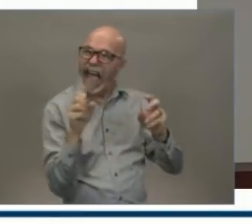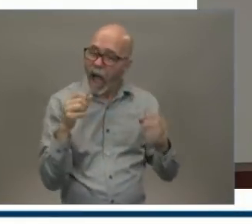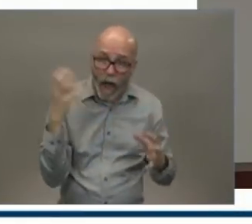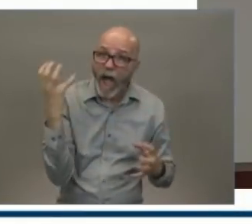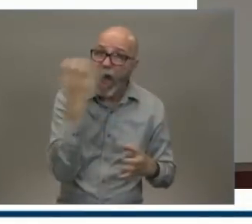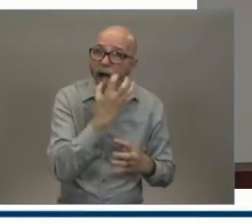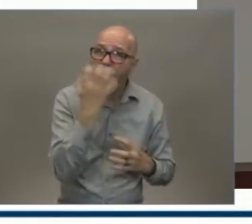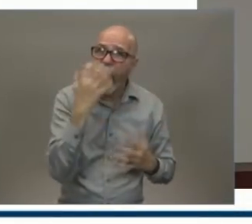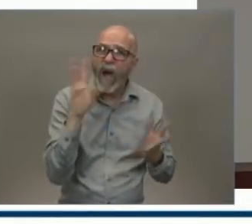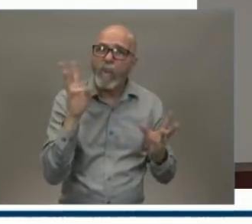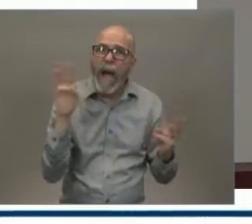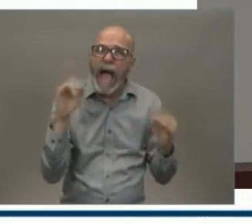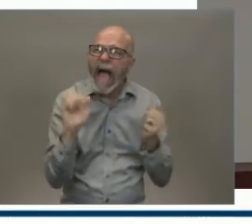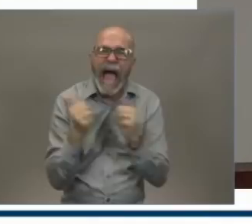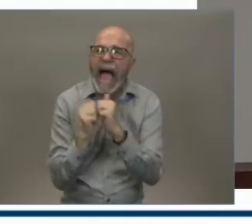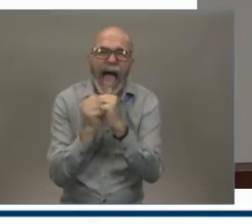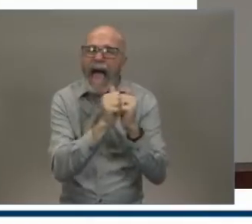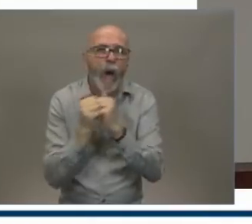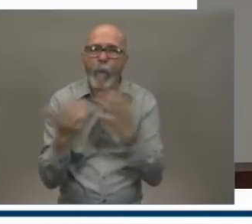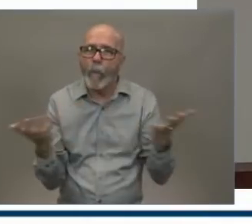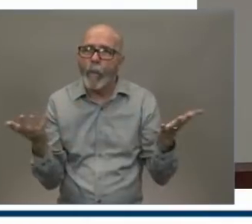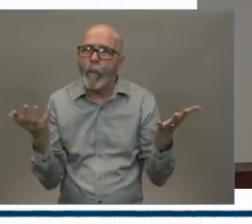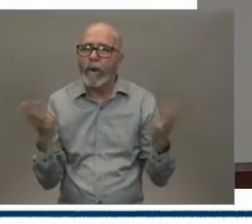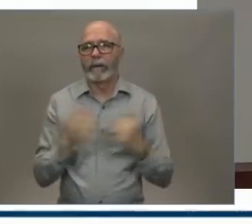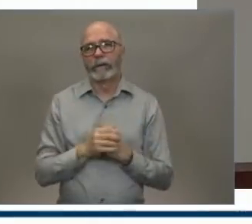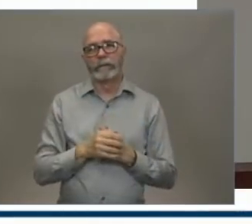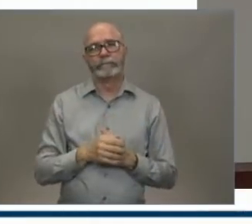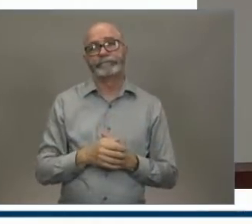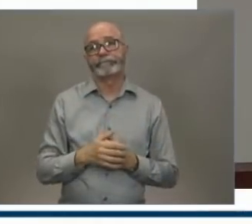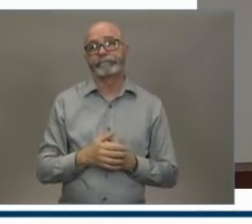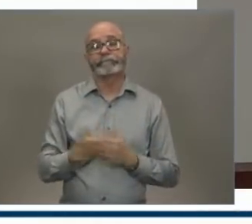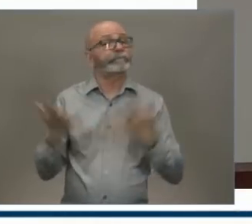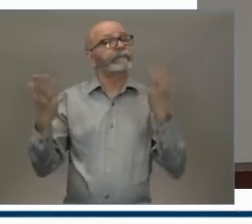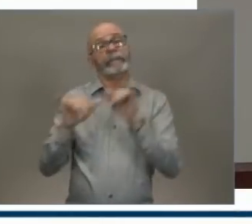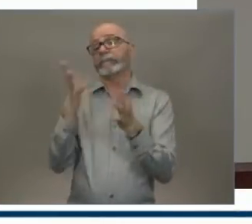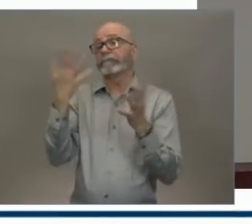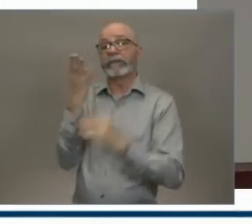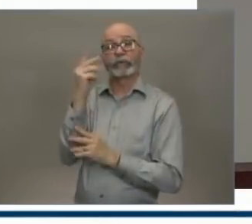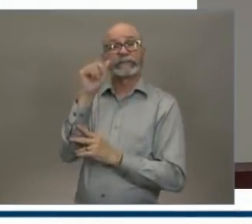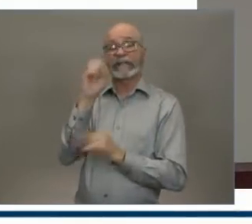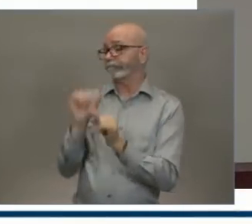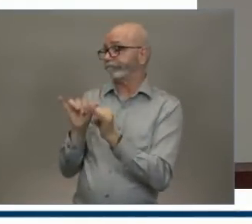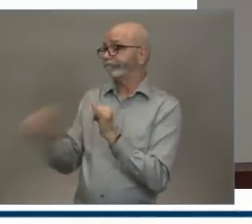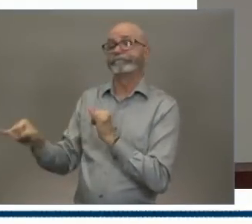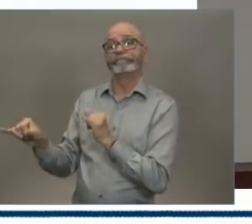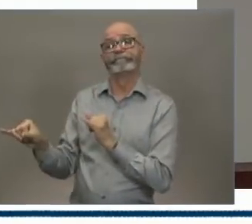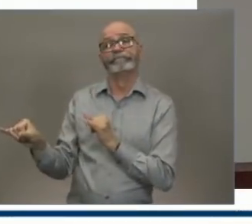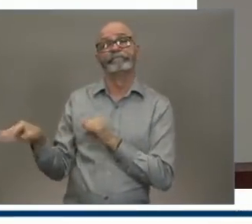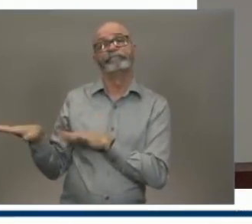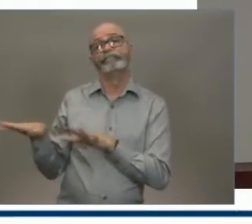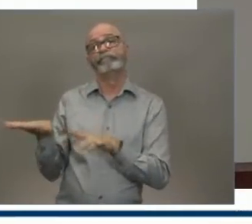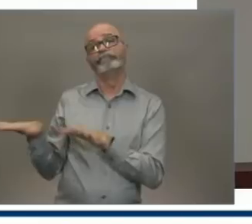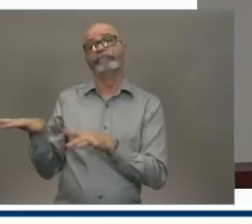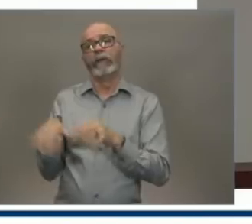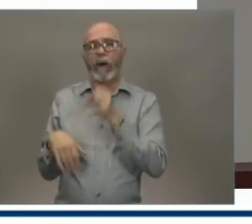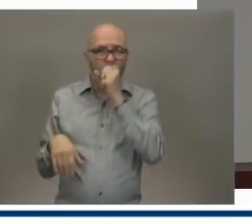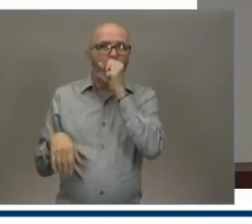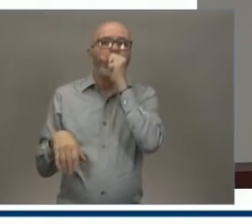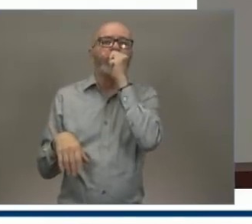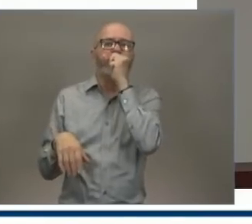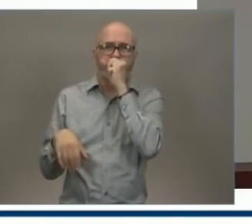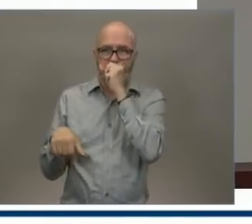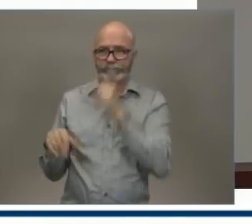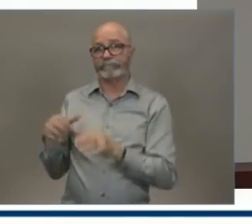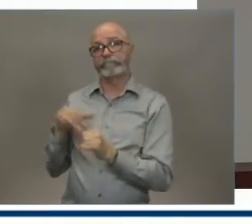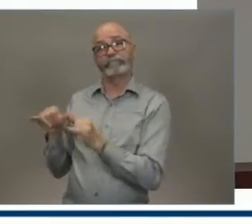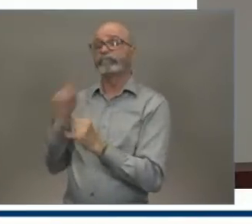that no one measure is perfect. Quarantining people, in this case, he became infectious towards